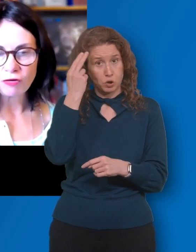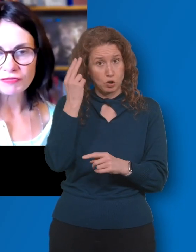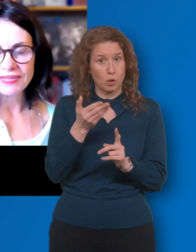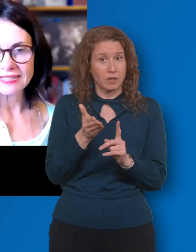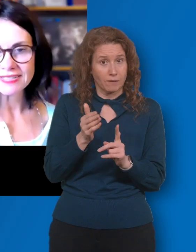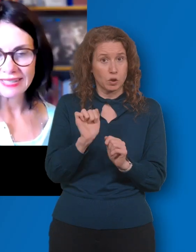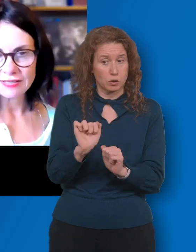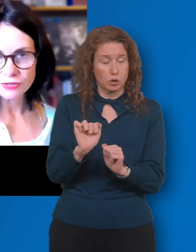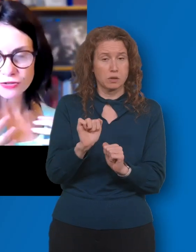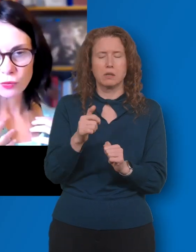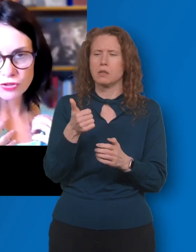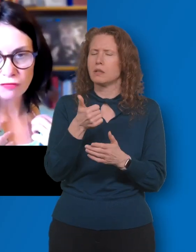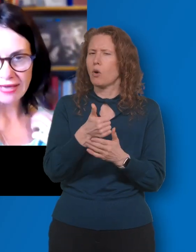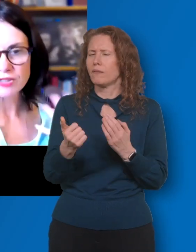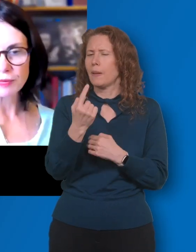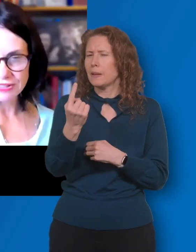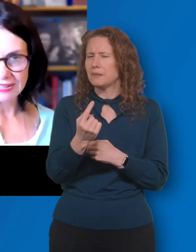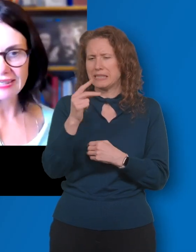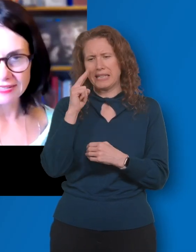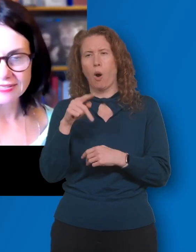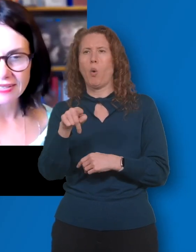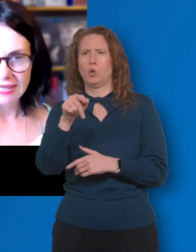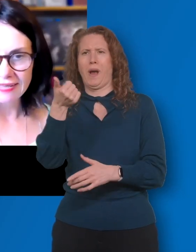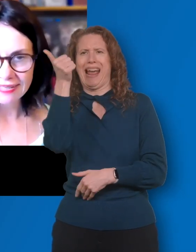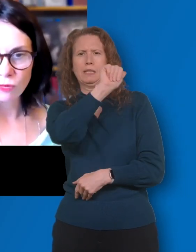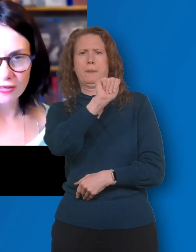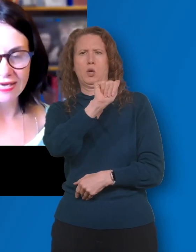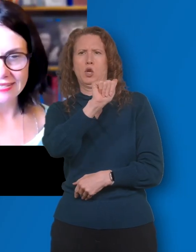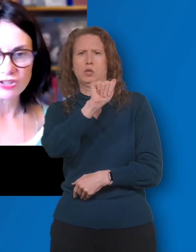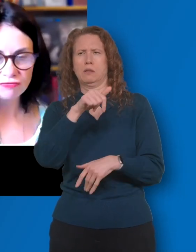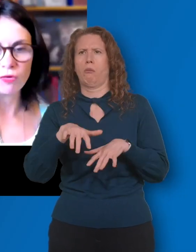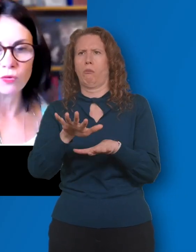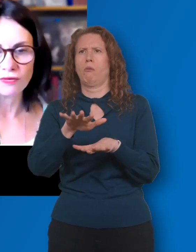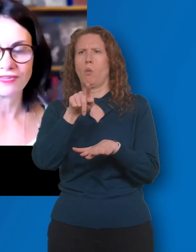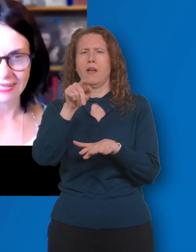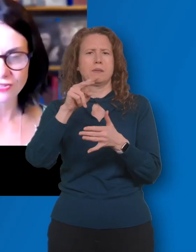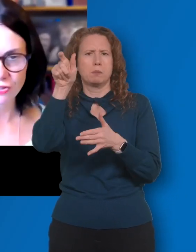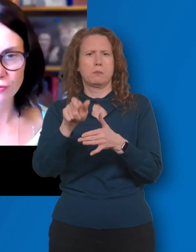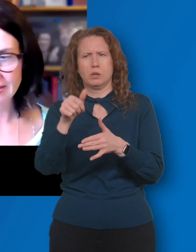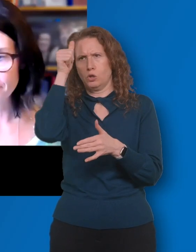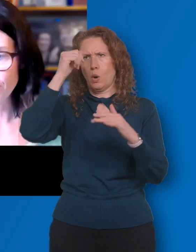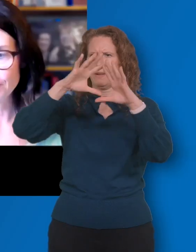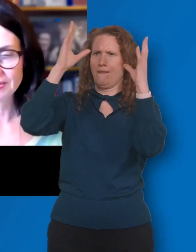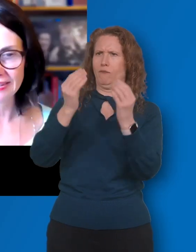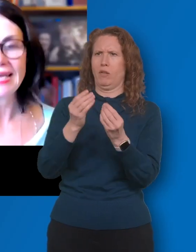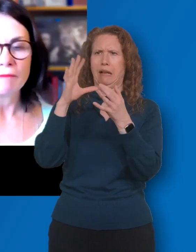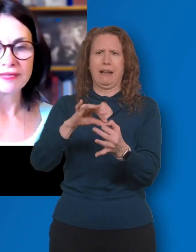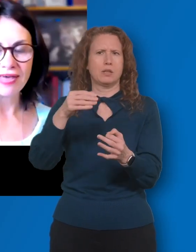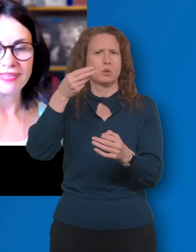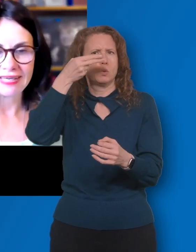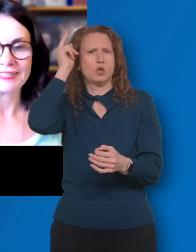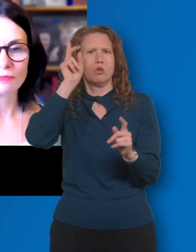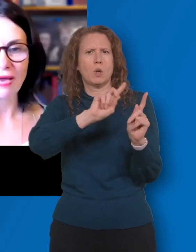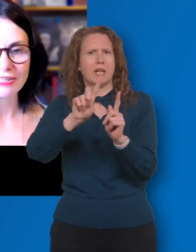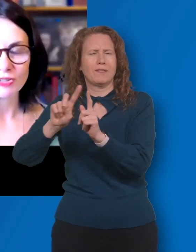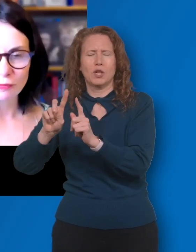They are often then seen as a source of expertise in the organization for all things neurodiversity, but they're